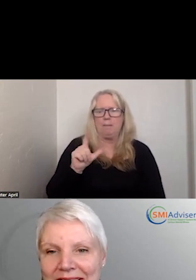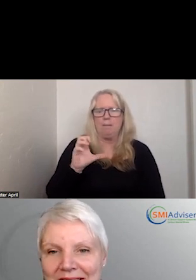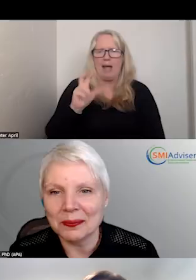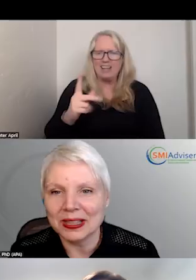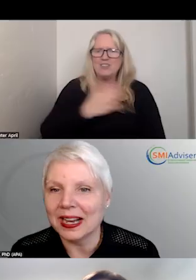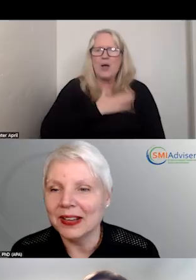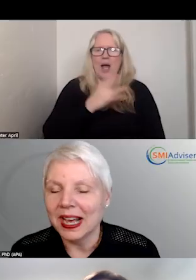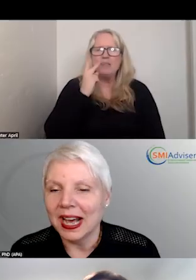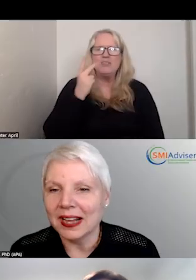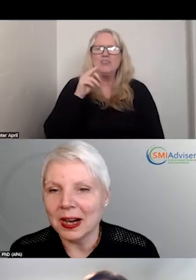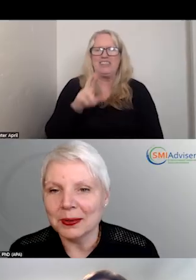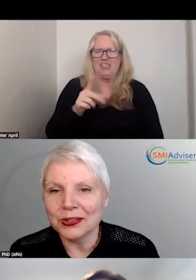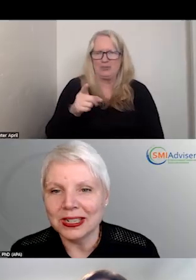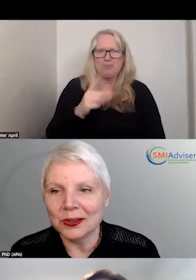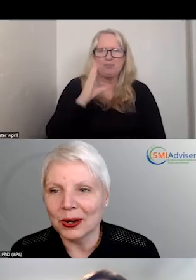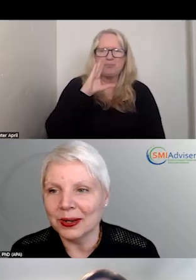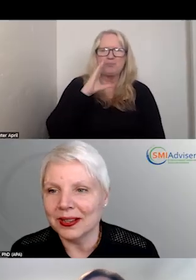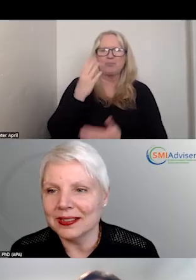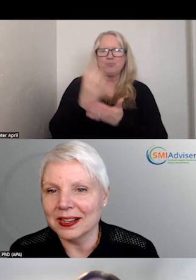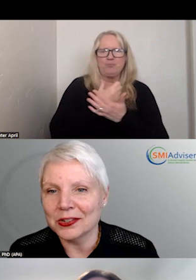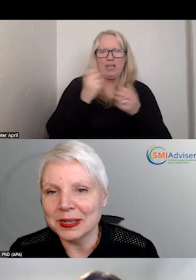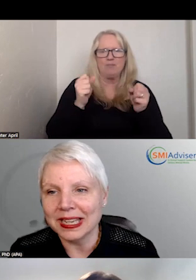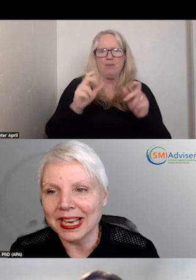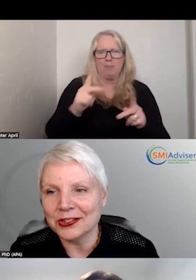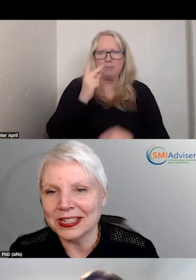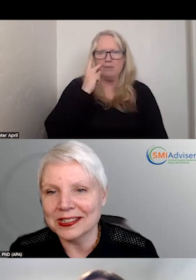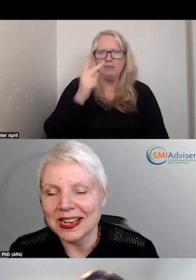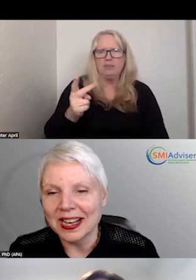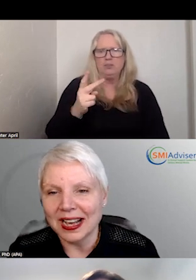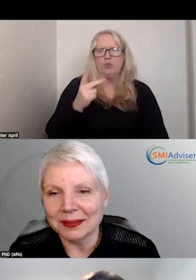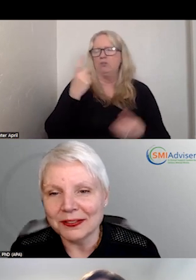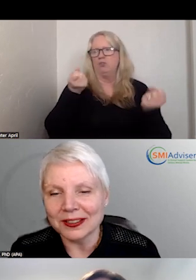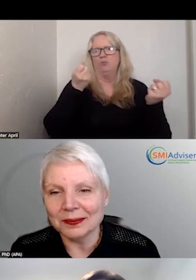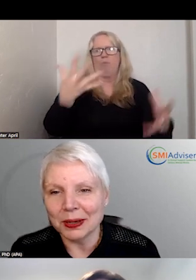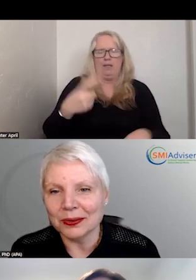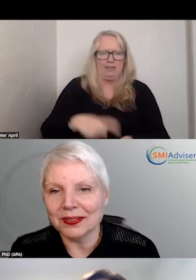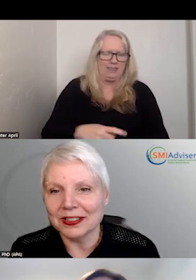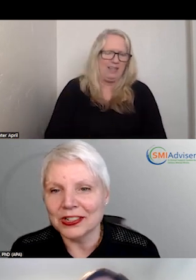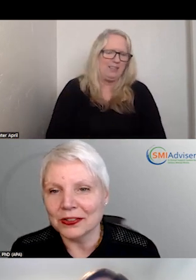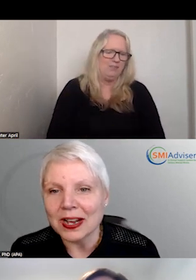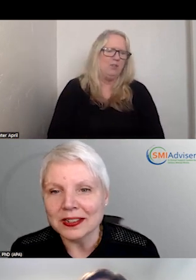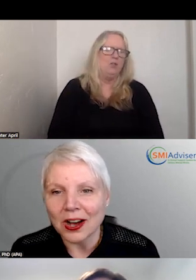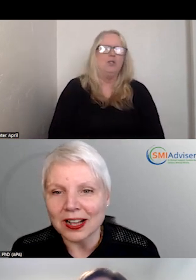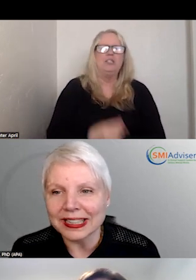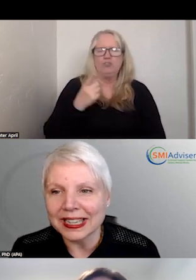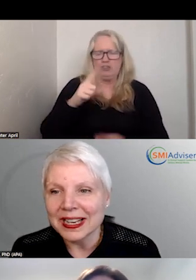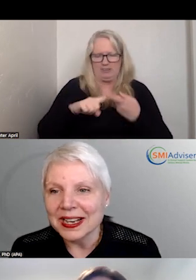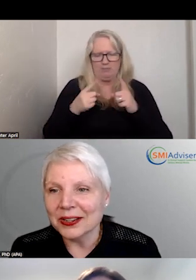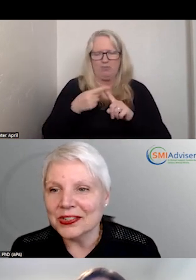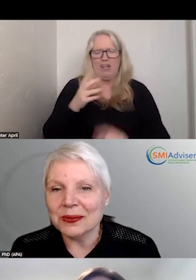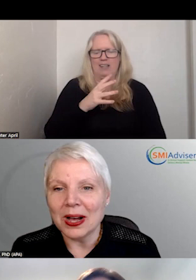her today. Someone that I've had the opportunity to work with on so many occasions, and feel both that she's a friend and a